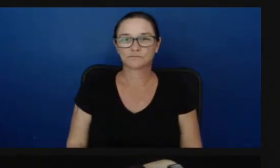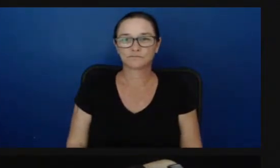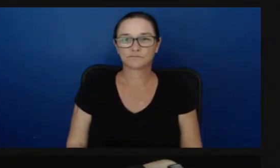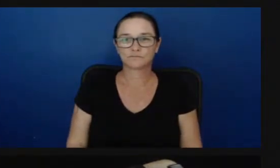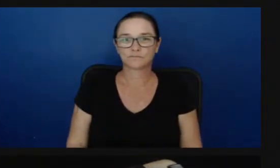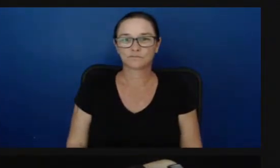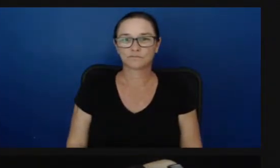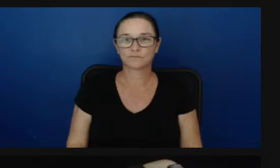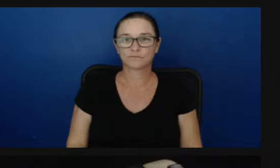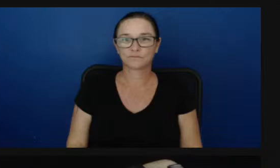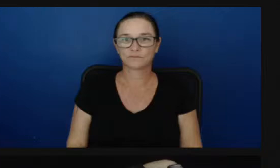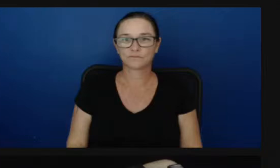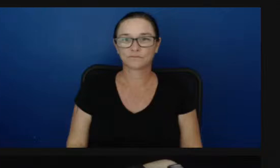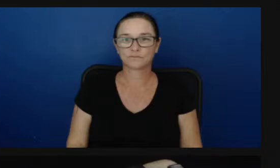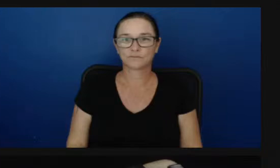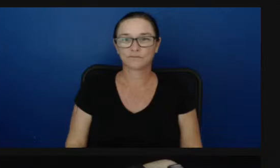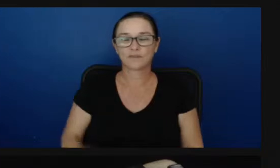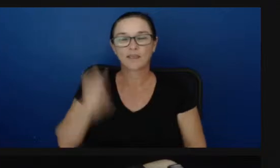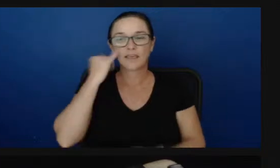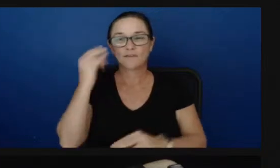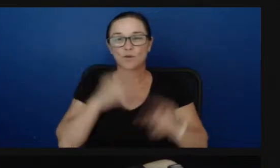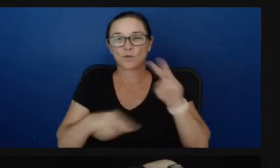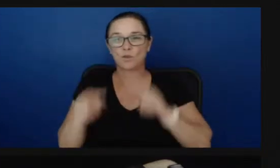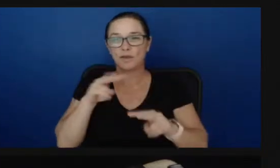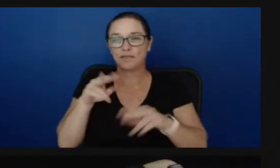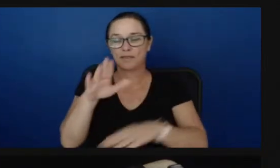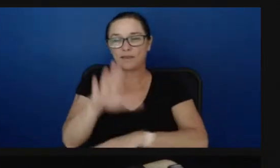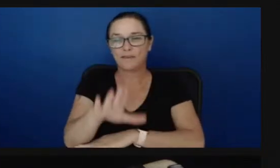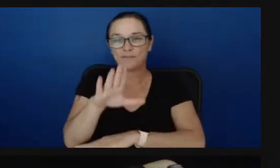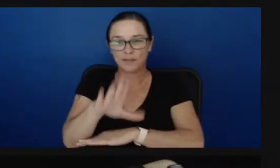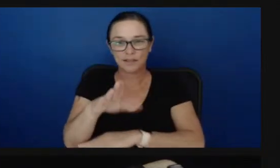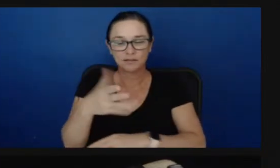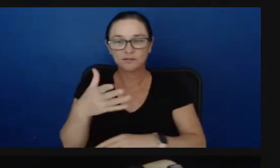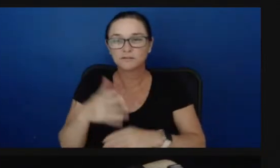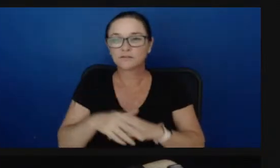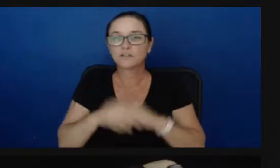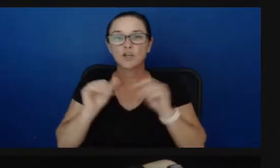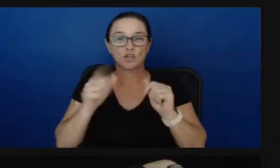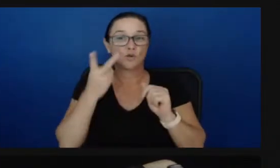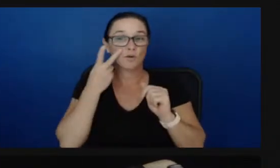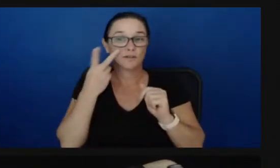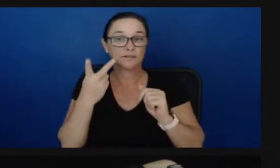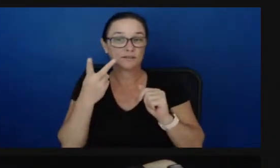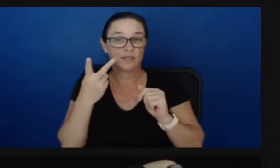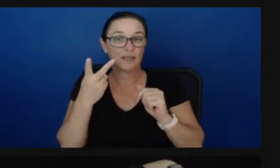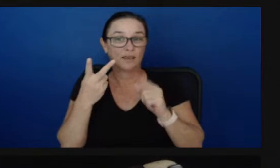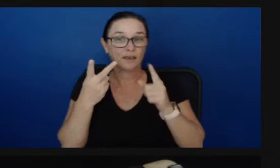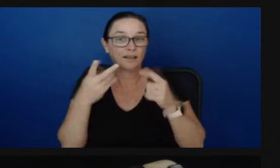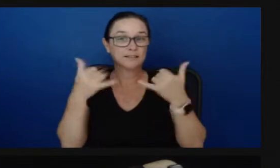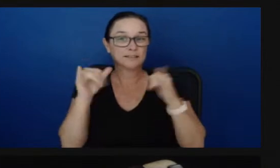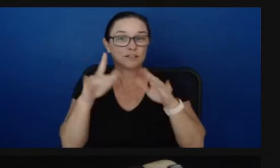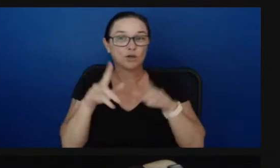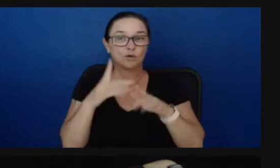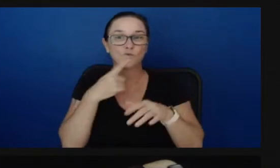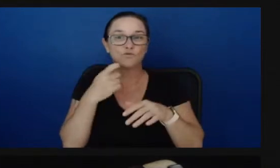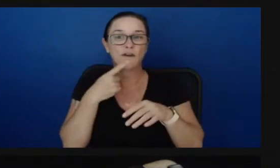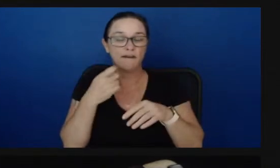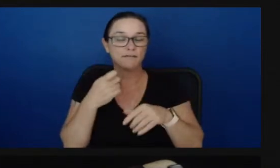at the webcams in the evenings nowadays, you can still see this crack glowing. It's still red from this angle on this